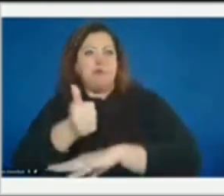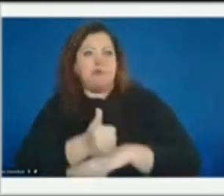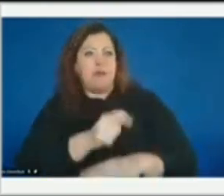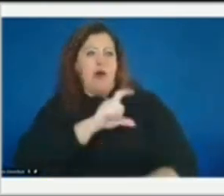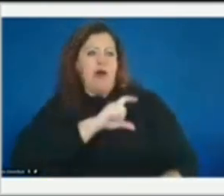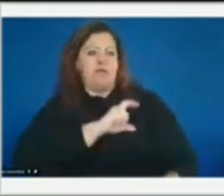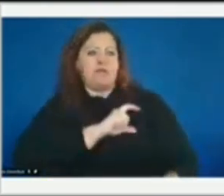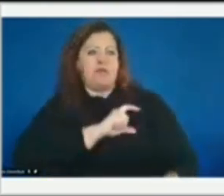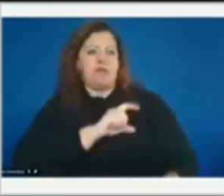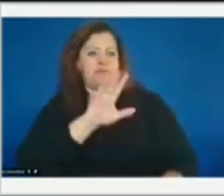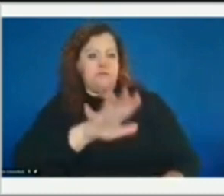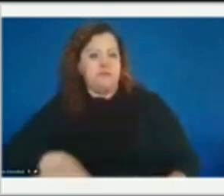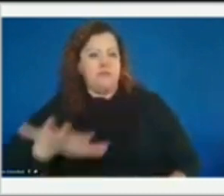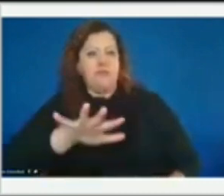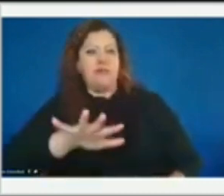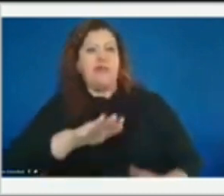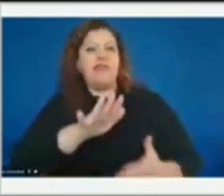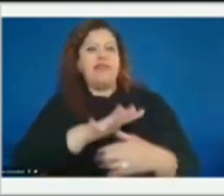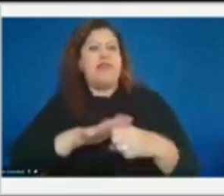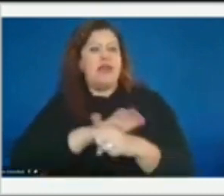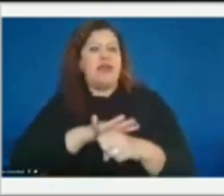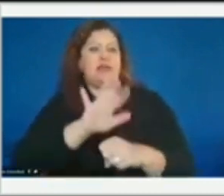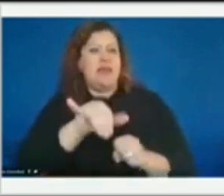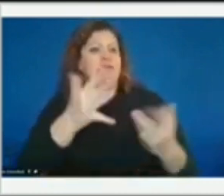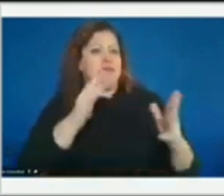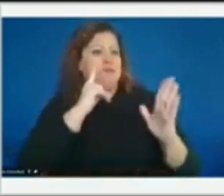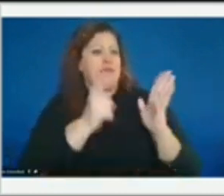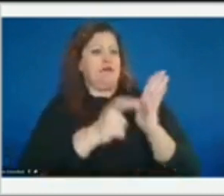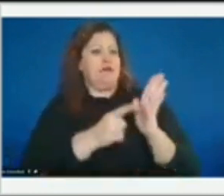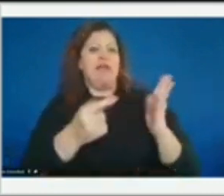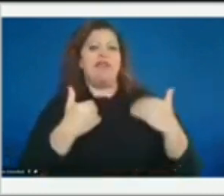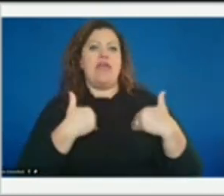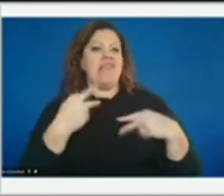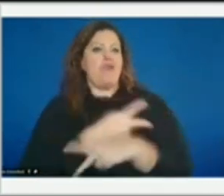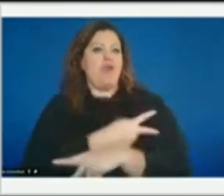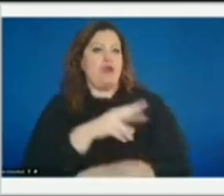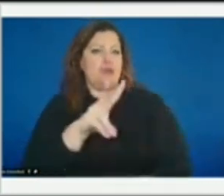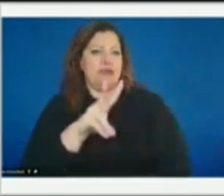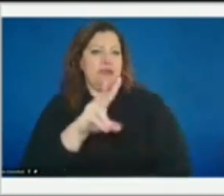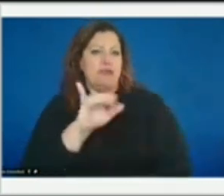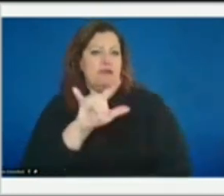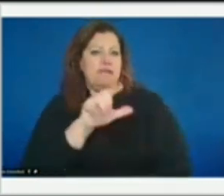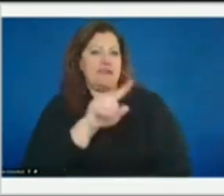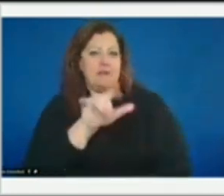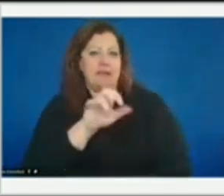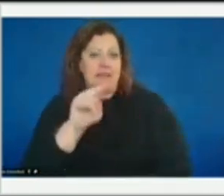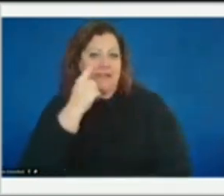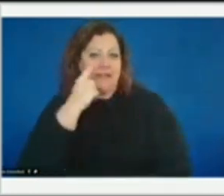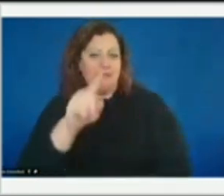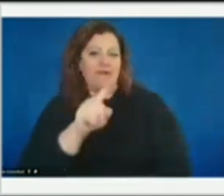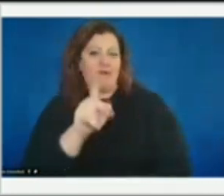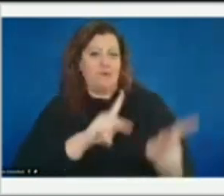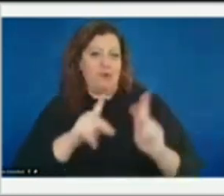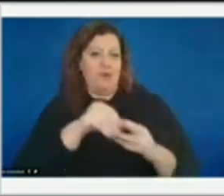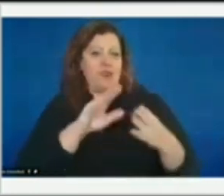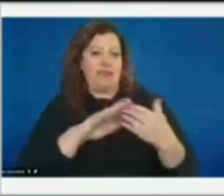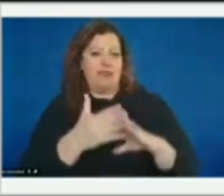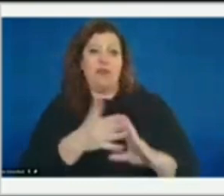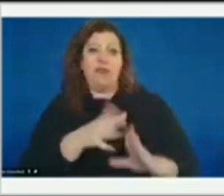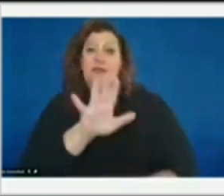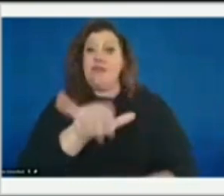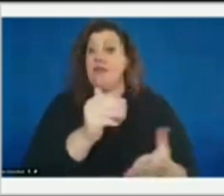that are identified that have the most victimization for our communities. These areas are identified with the help of our crime analyst